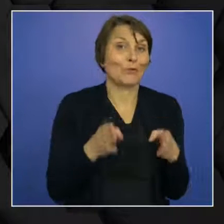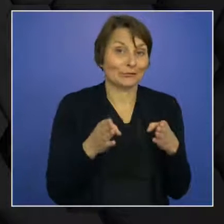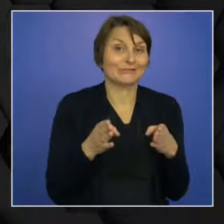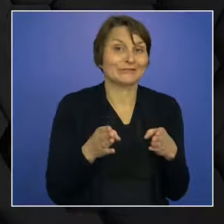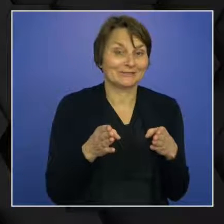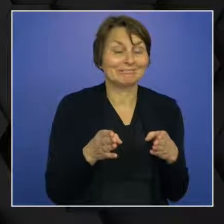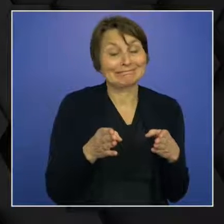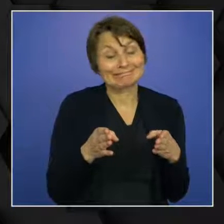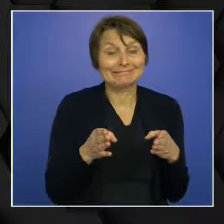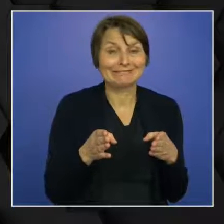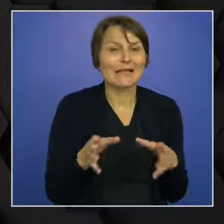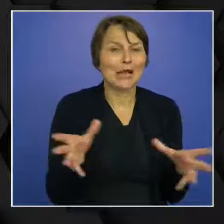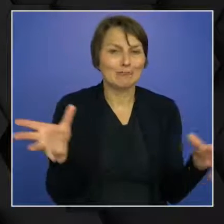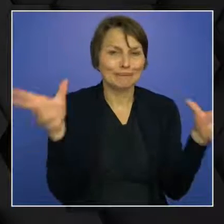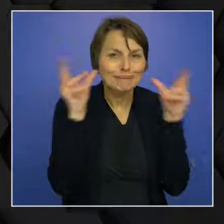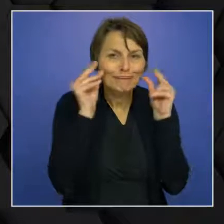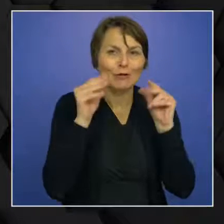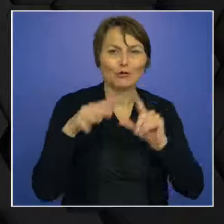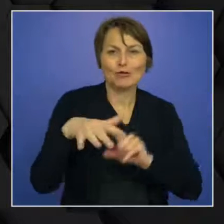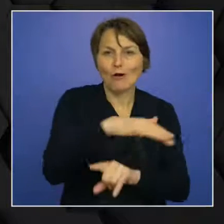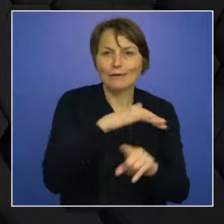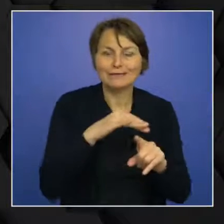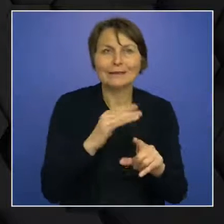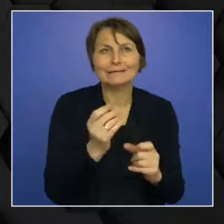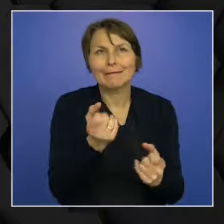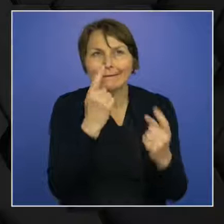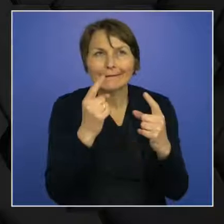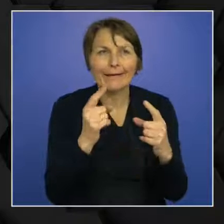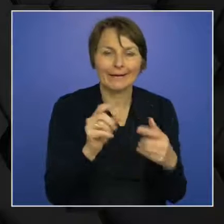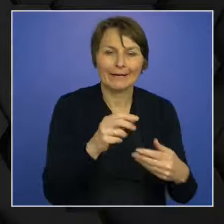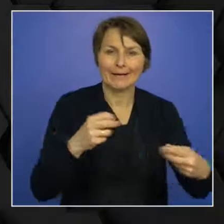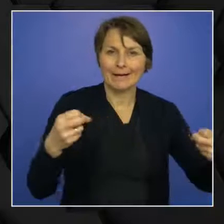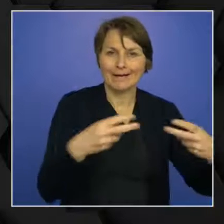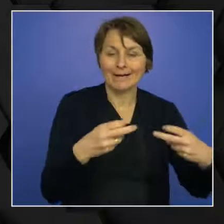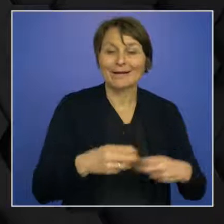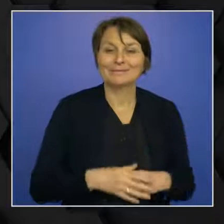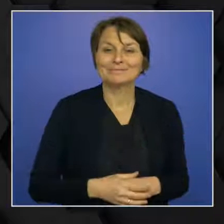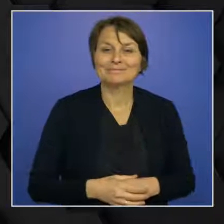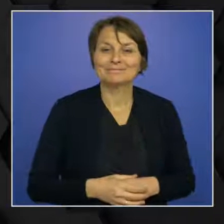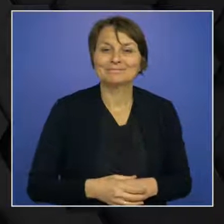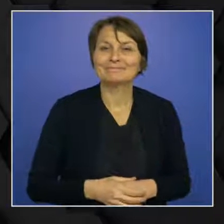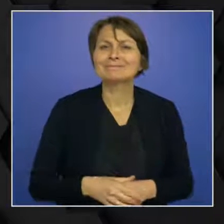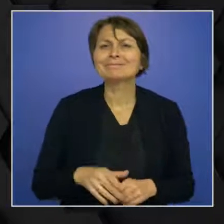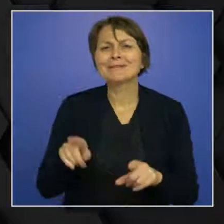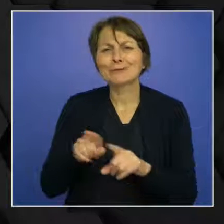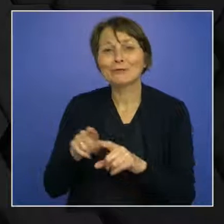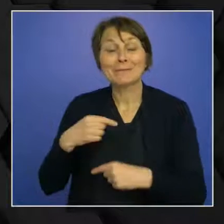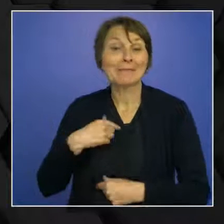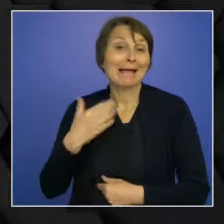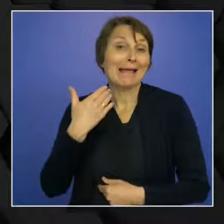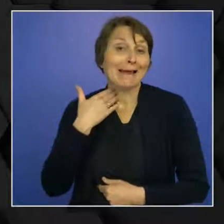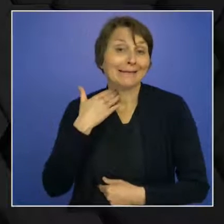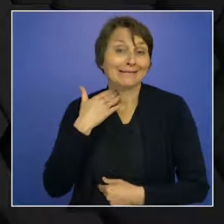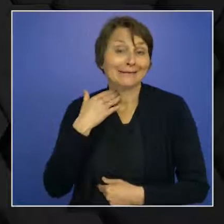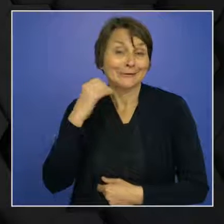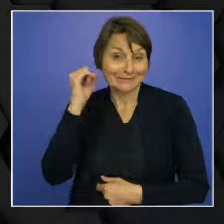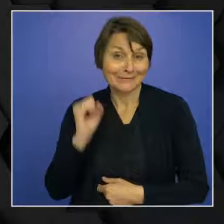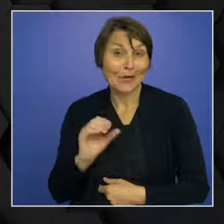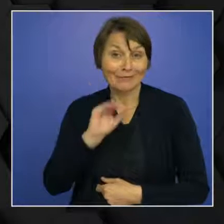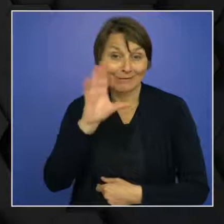actually get context. Like my South African accent,